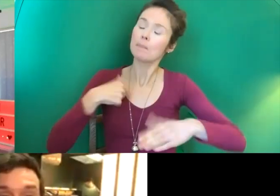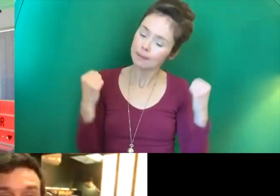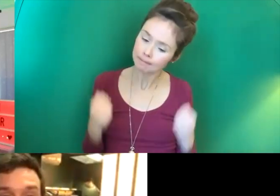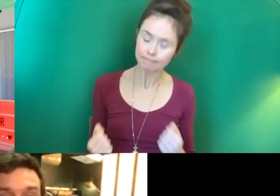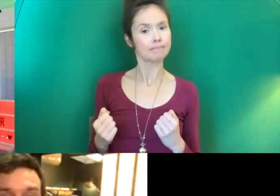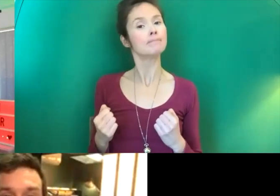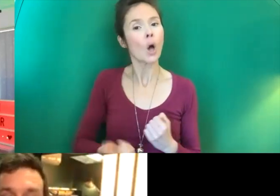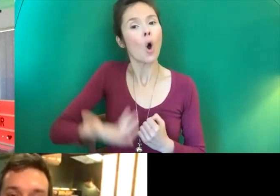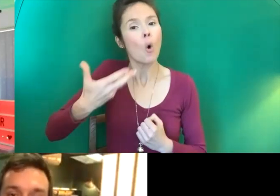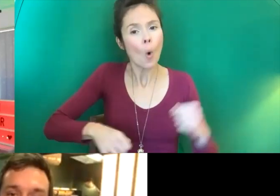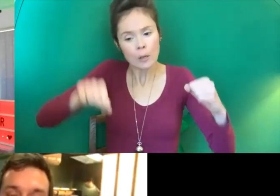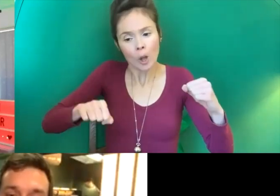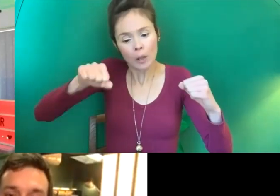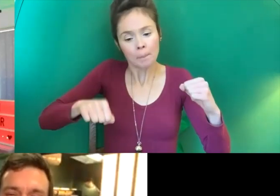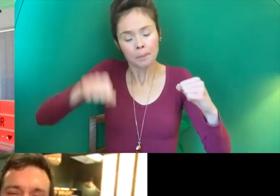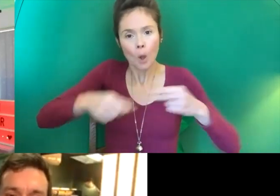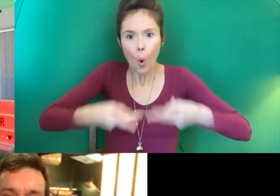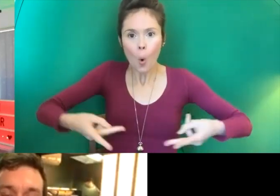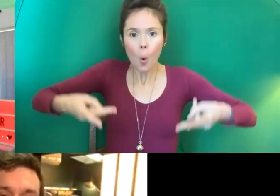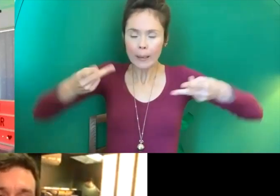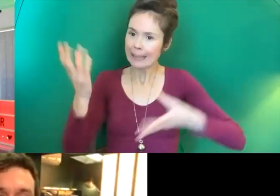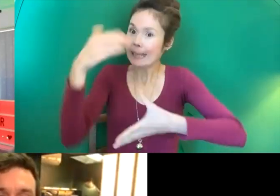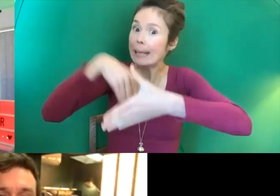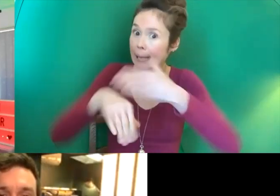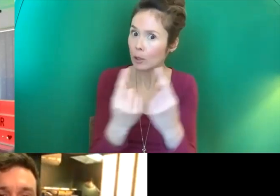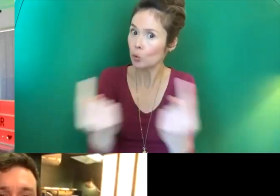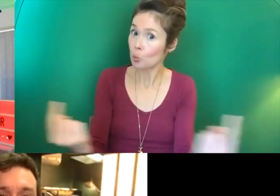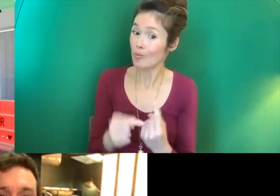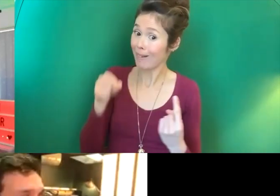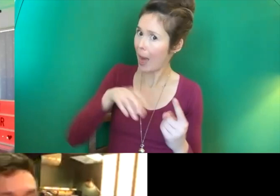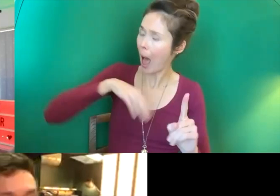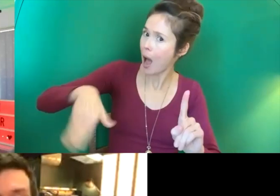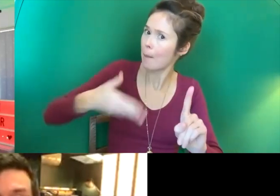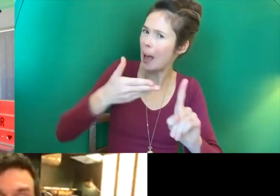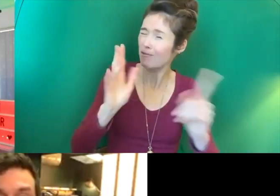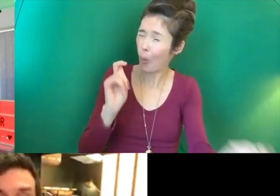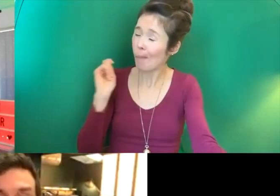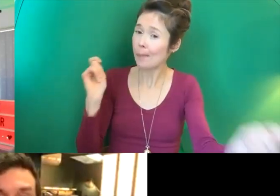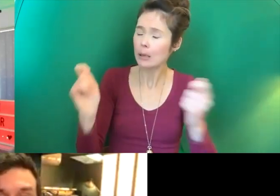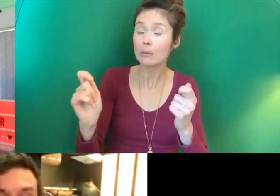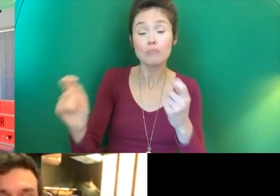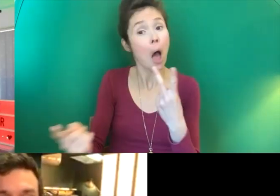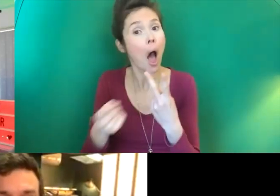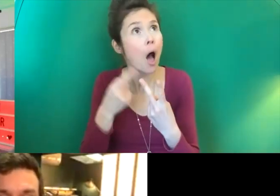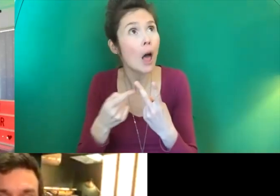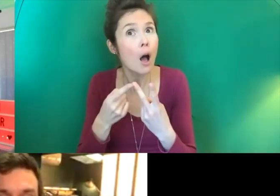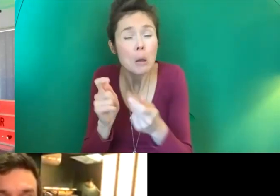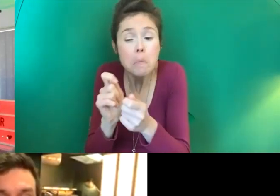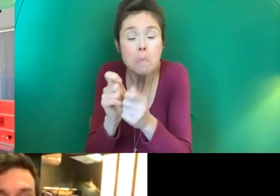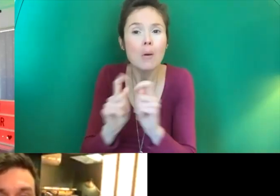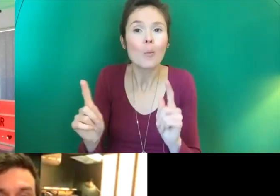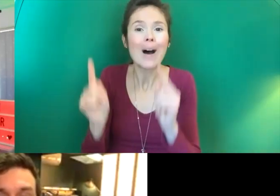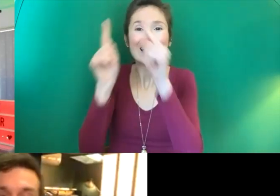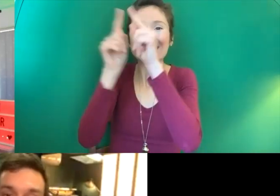and that's one of the sort of bigger step changes. The smaller ones are signage. We changed all our